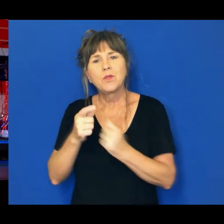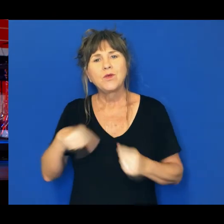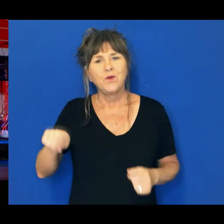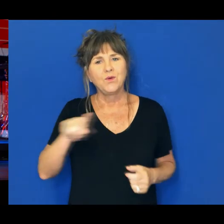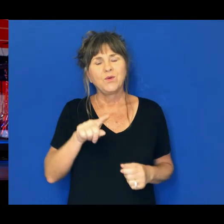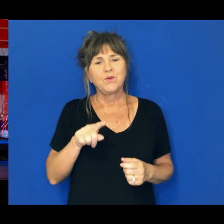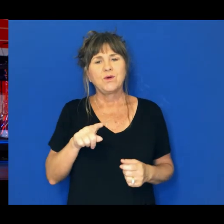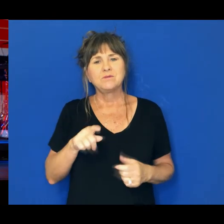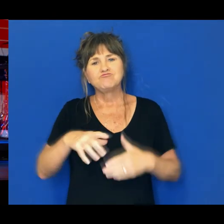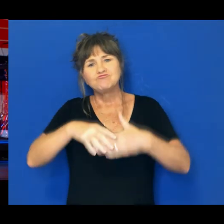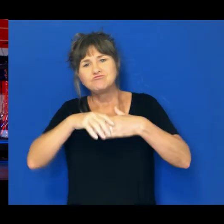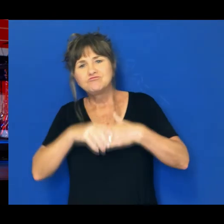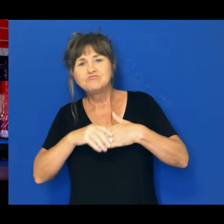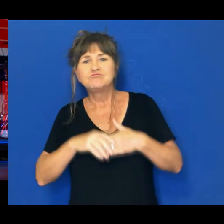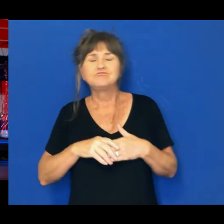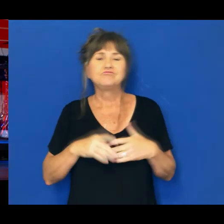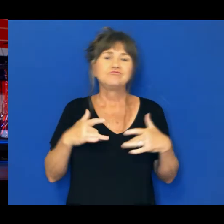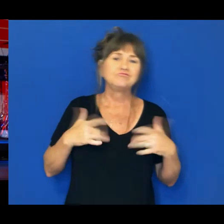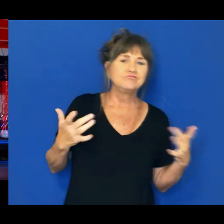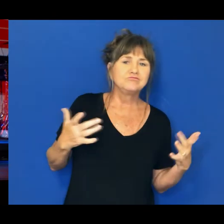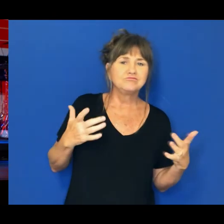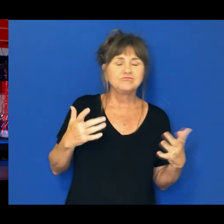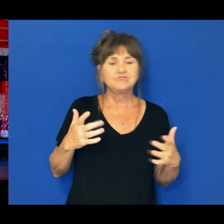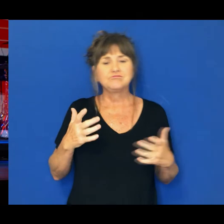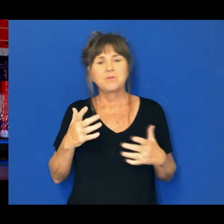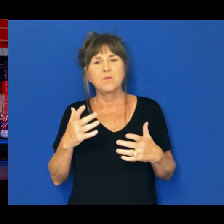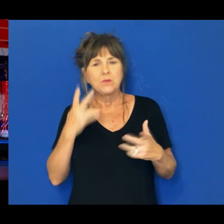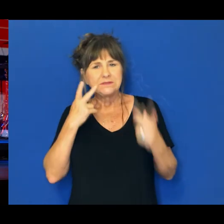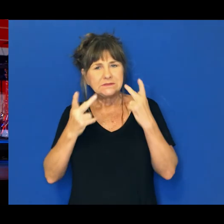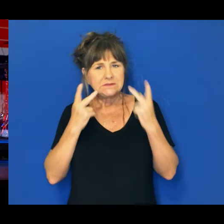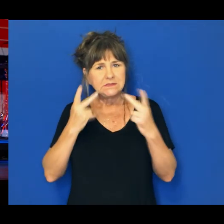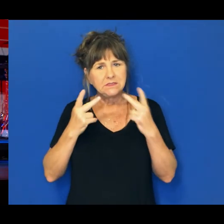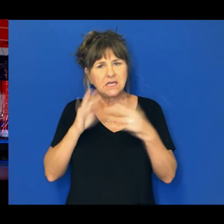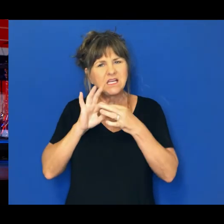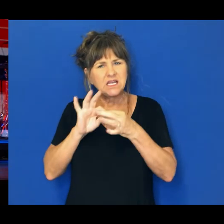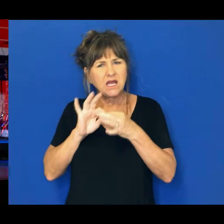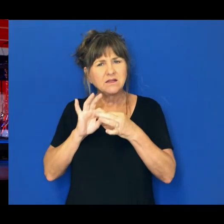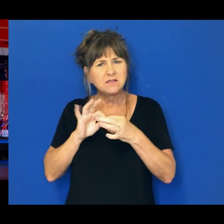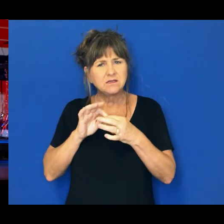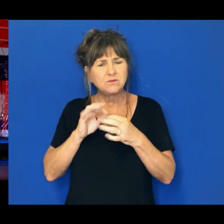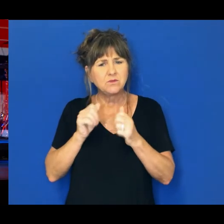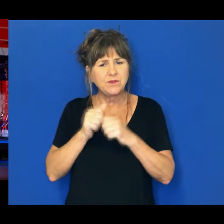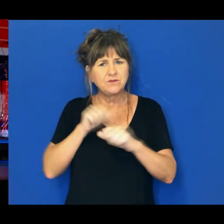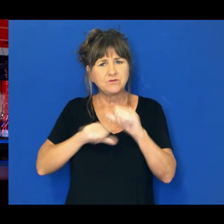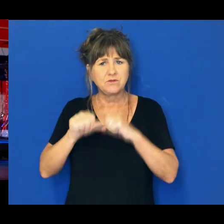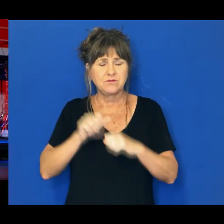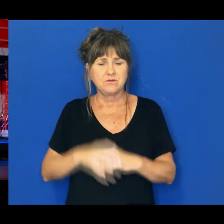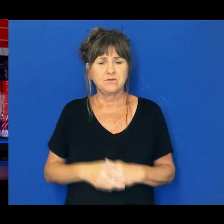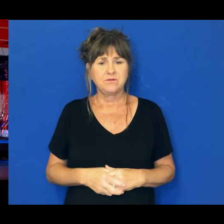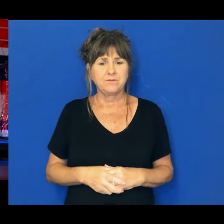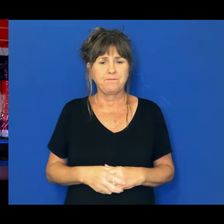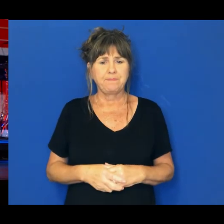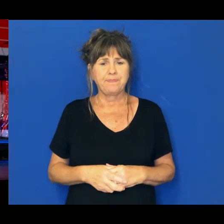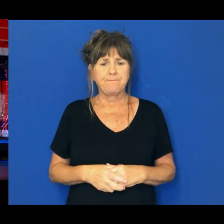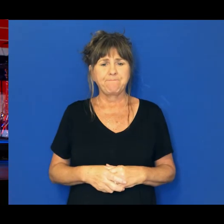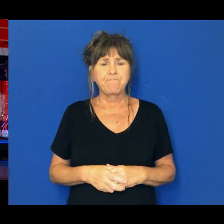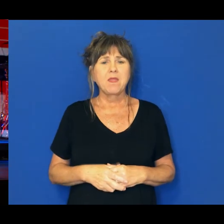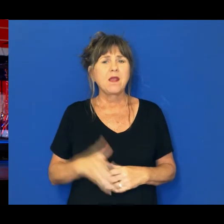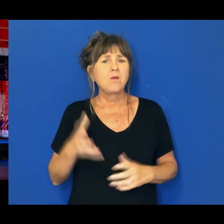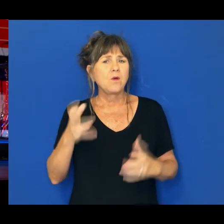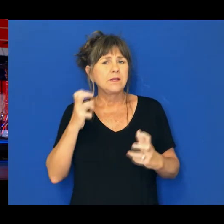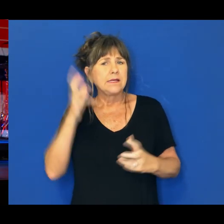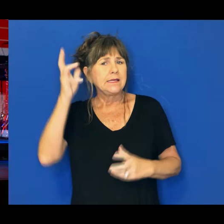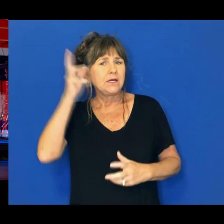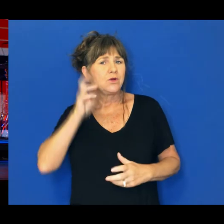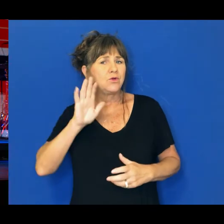my name. We shake hands or I give you what's up. I see you. Nice shoes. And so that we can connect a little bit. So you can know people and I can hear your story and